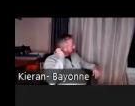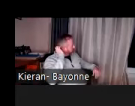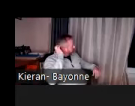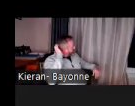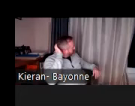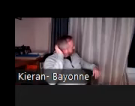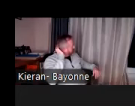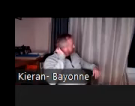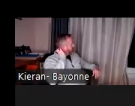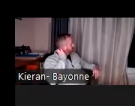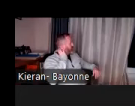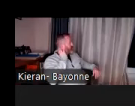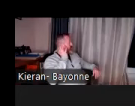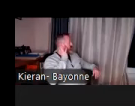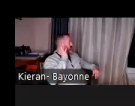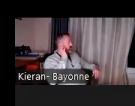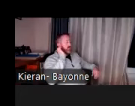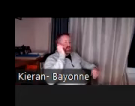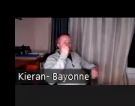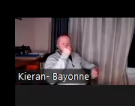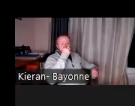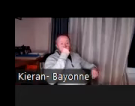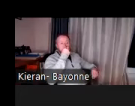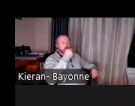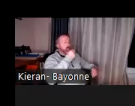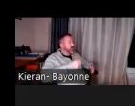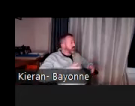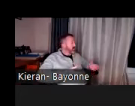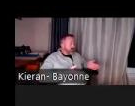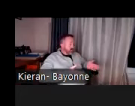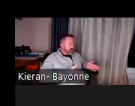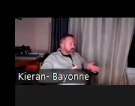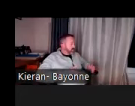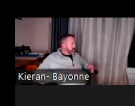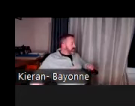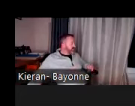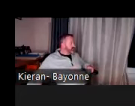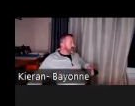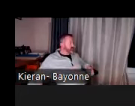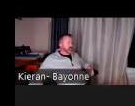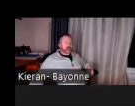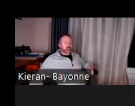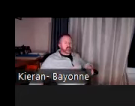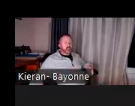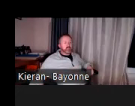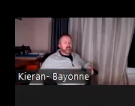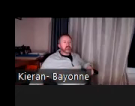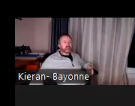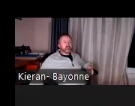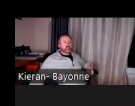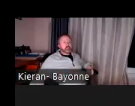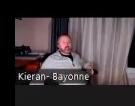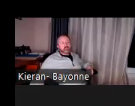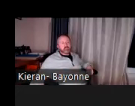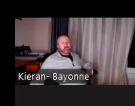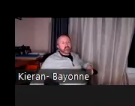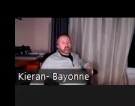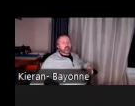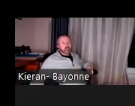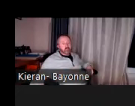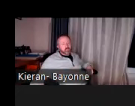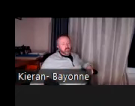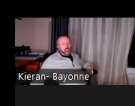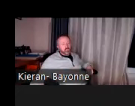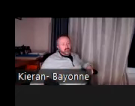less feasible in some areas, particularly in between the parks where there's not already walkways or open land.